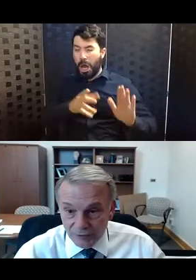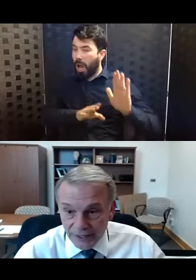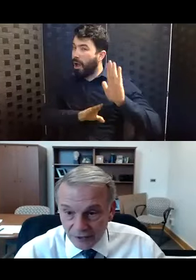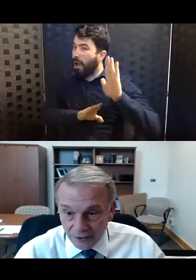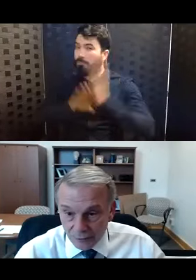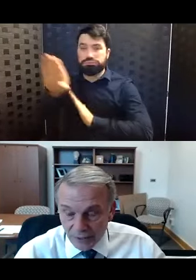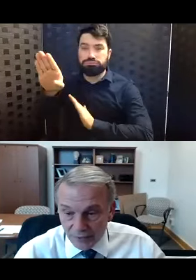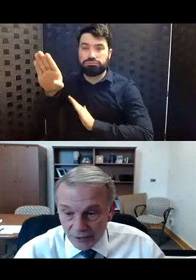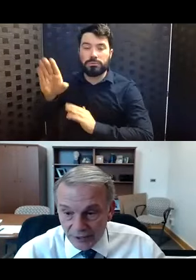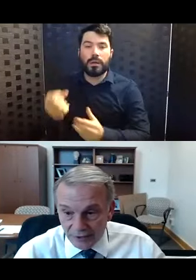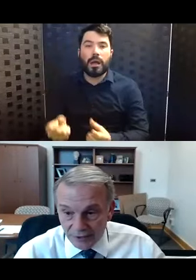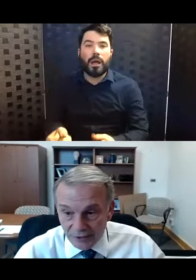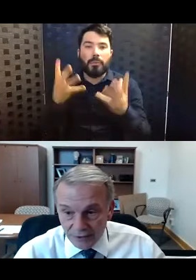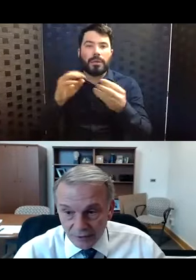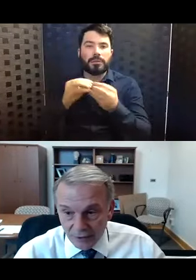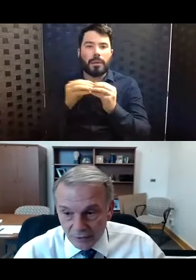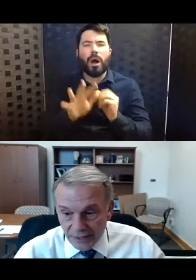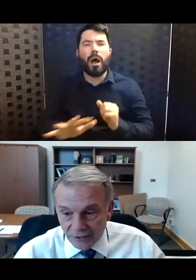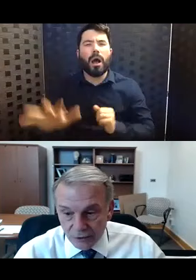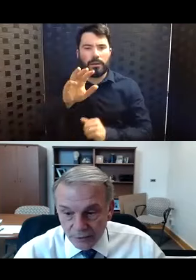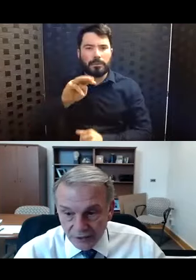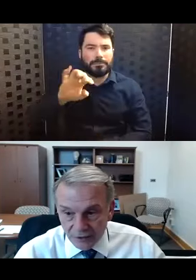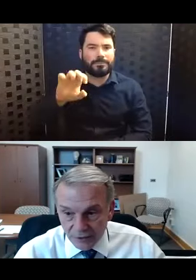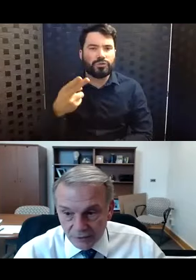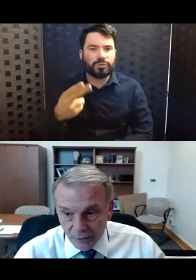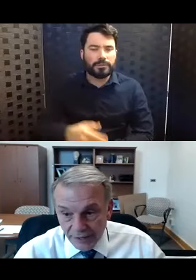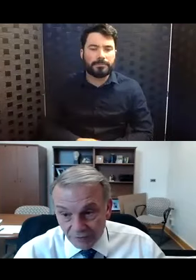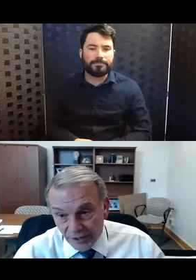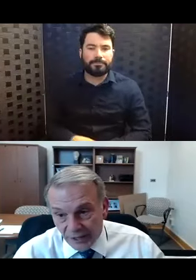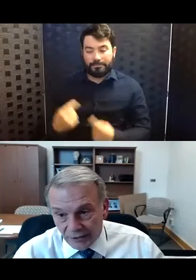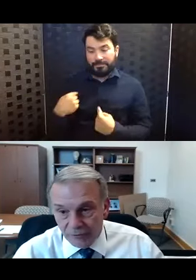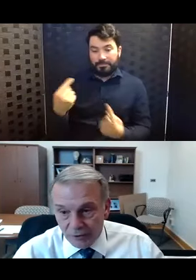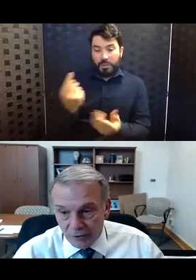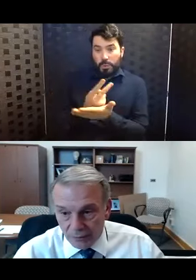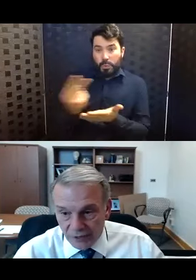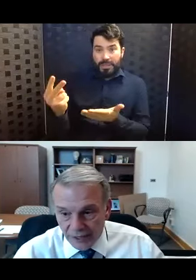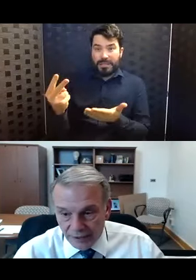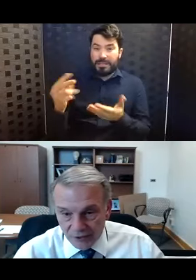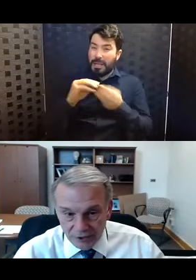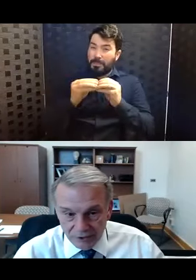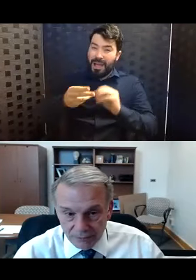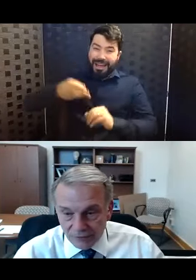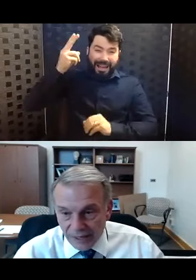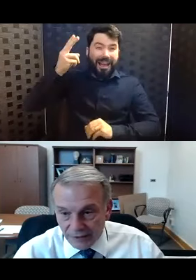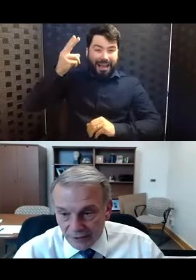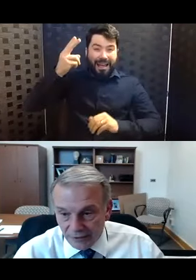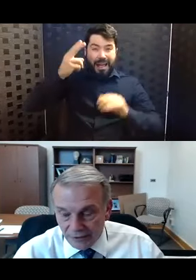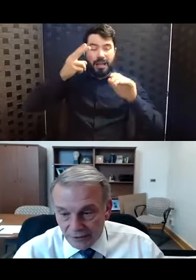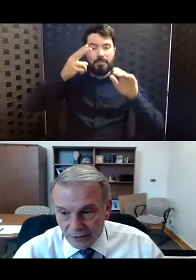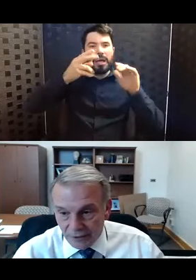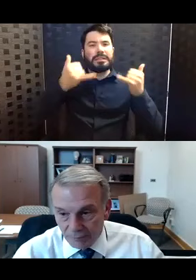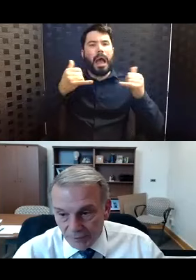number of cases around the state. Though the last 2 weeks, though at a very high level, we have seen some